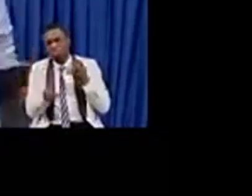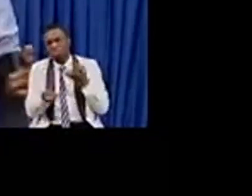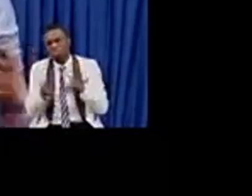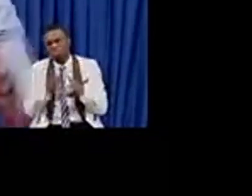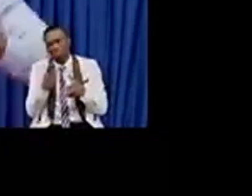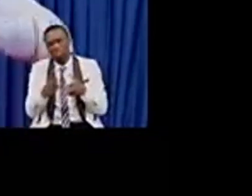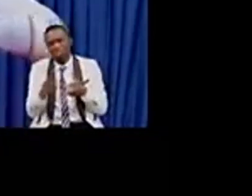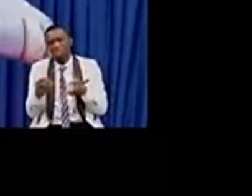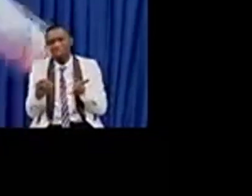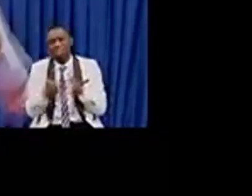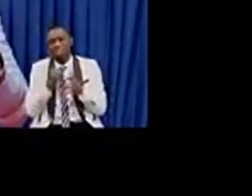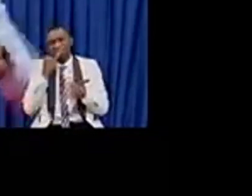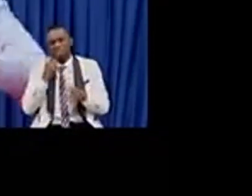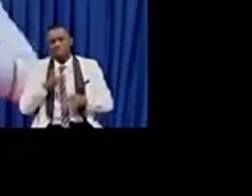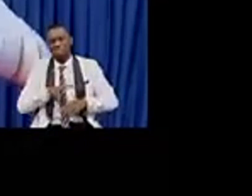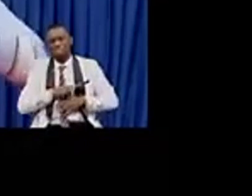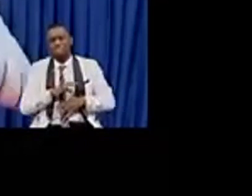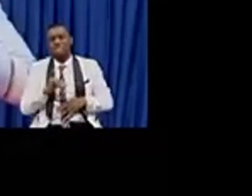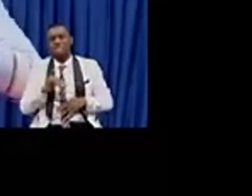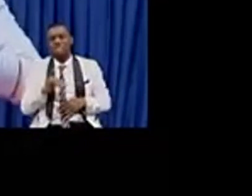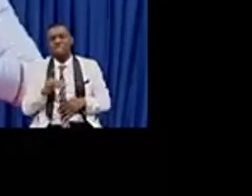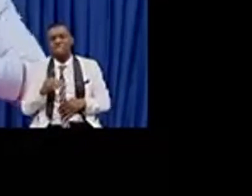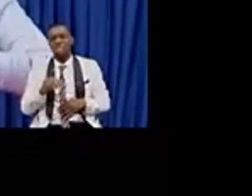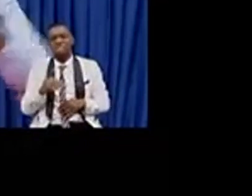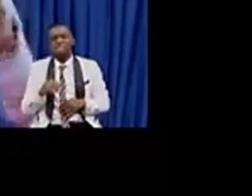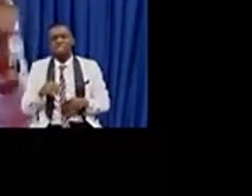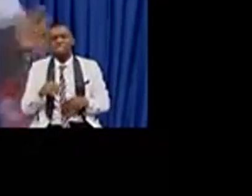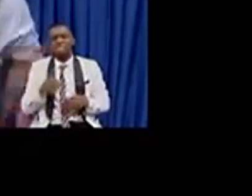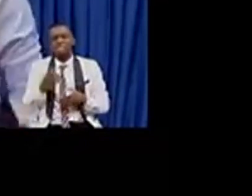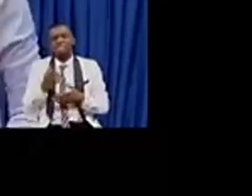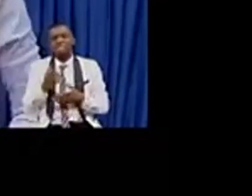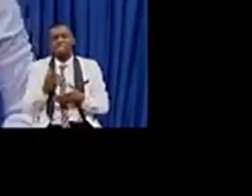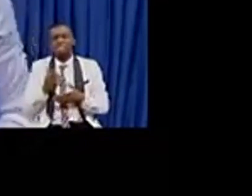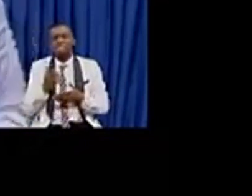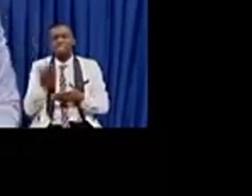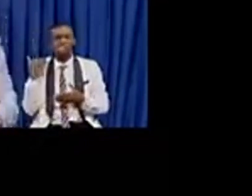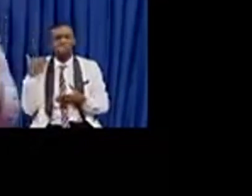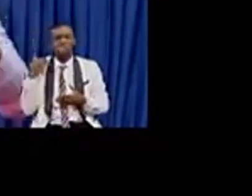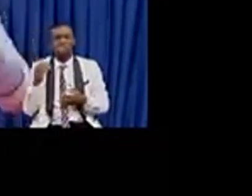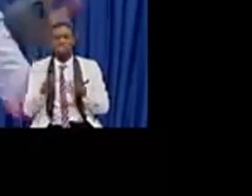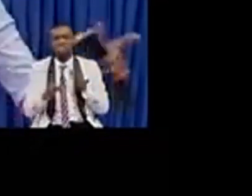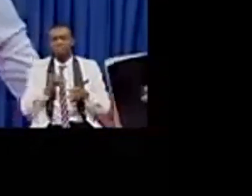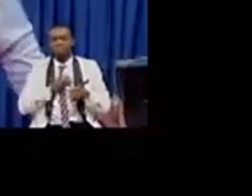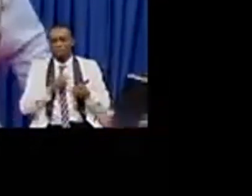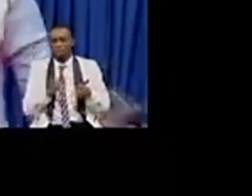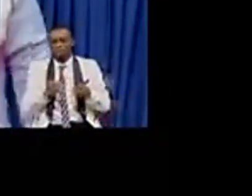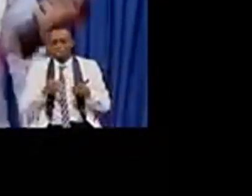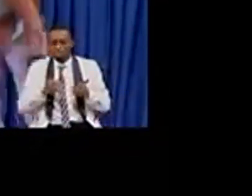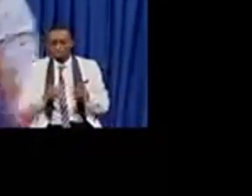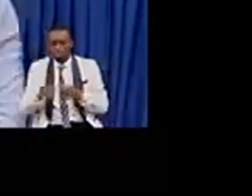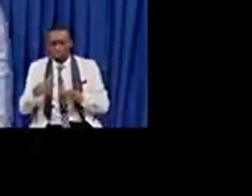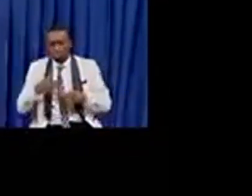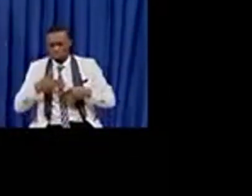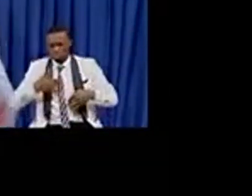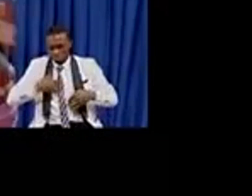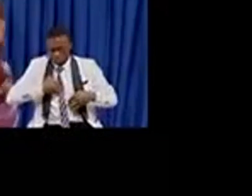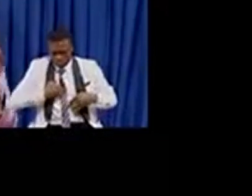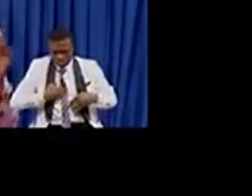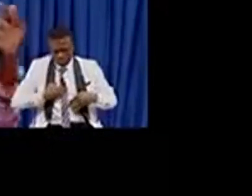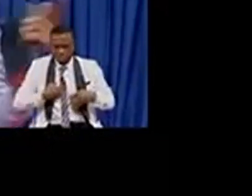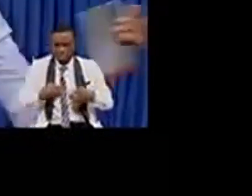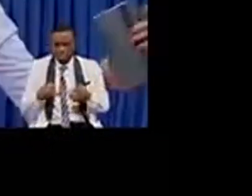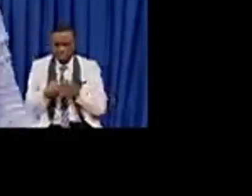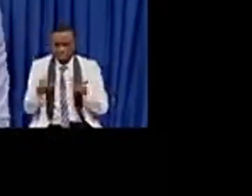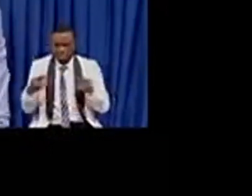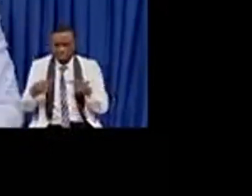slept well. Even before, if I press my chest here, it will be paining me seriously. I leave it yesterday. So this morning, the same thing.